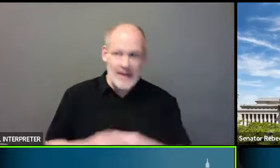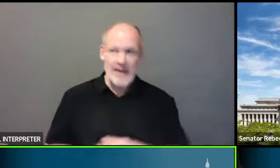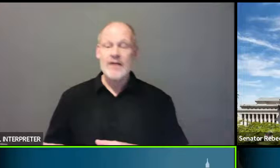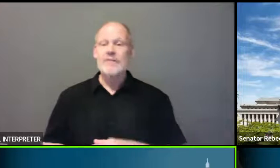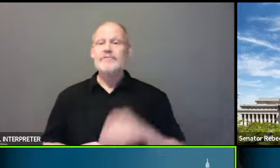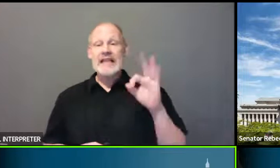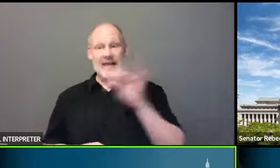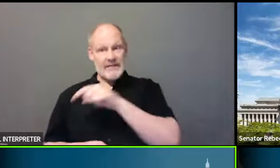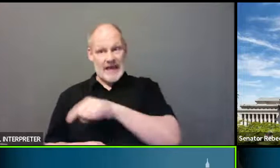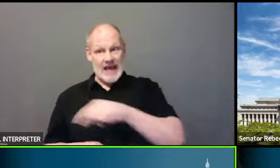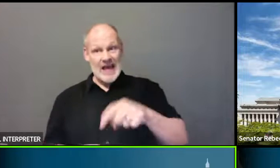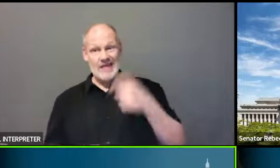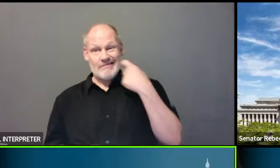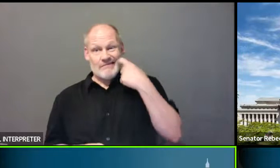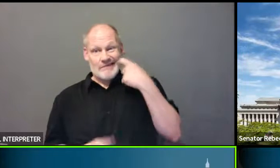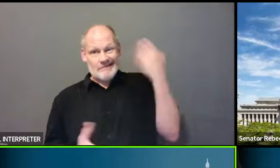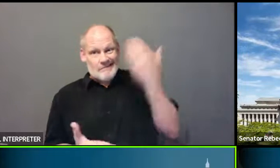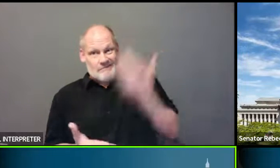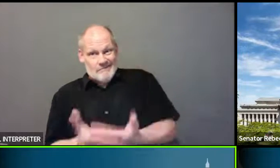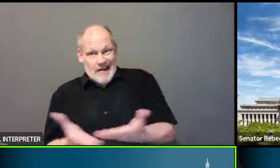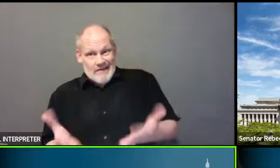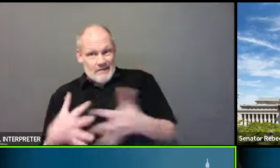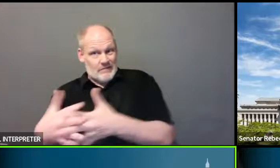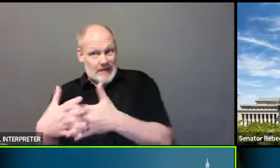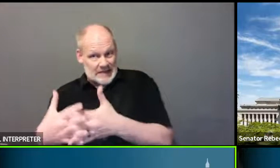recent arrivals to the United States.